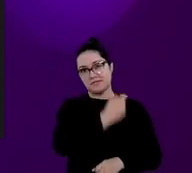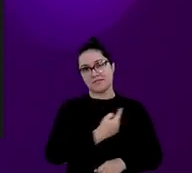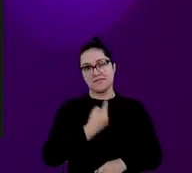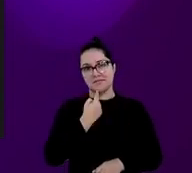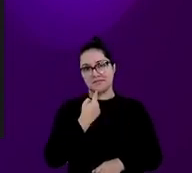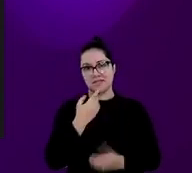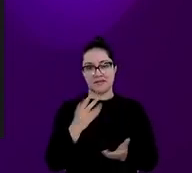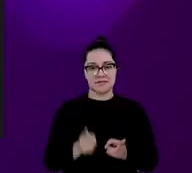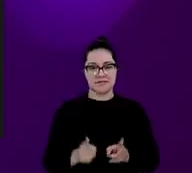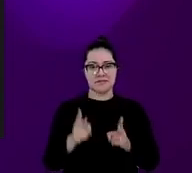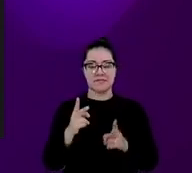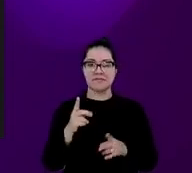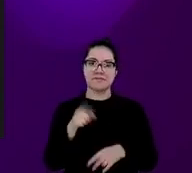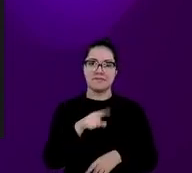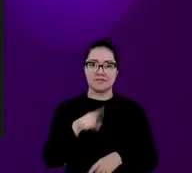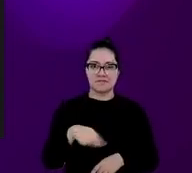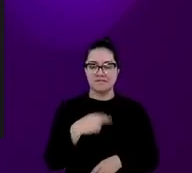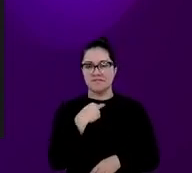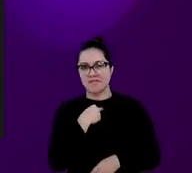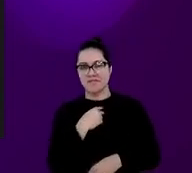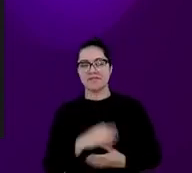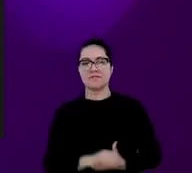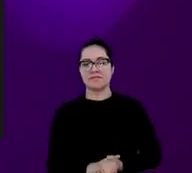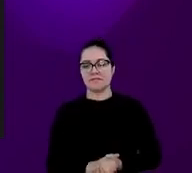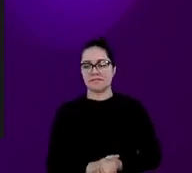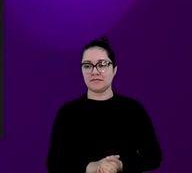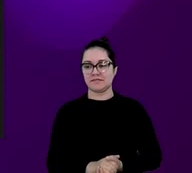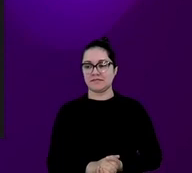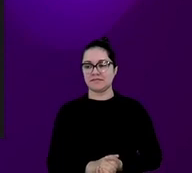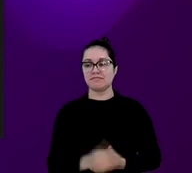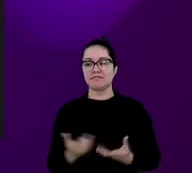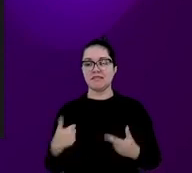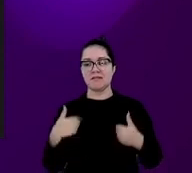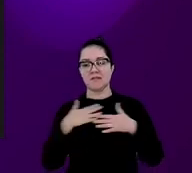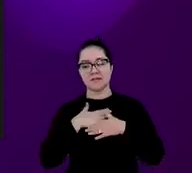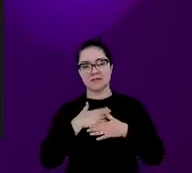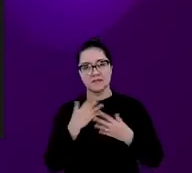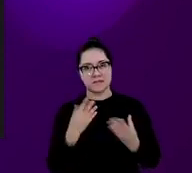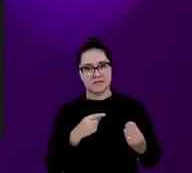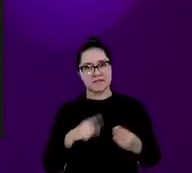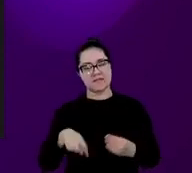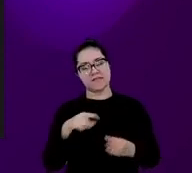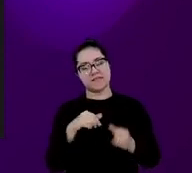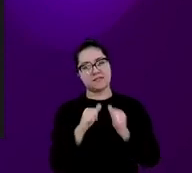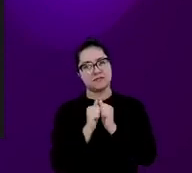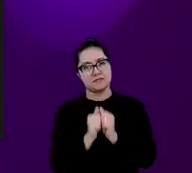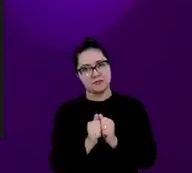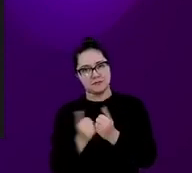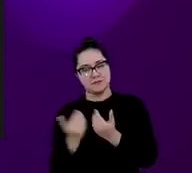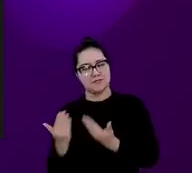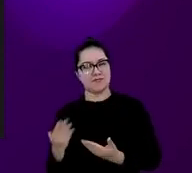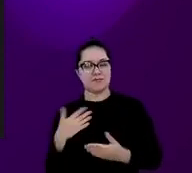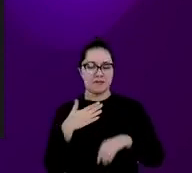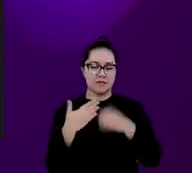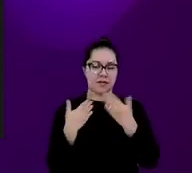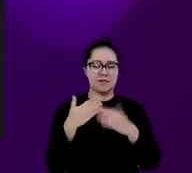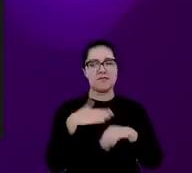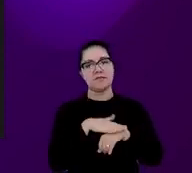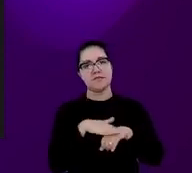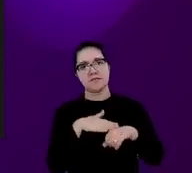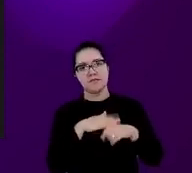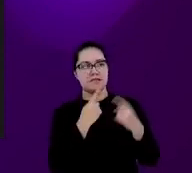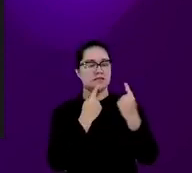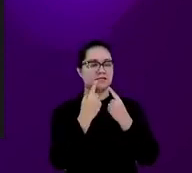myself, I really enjoy that type of conversation. It's always amazing to be with Mike and